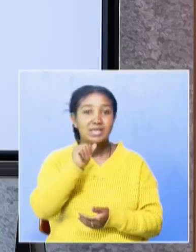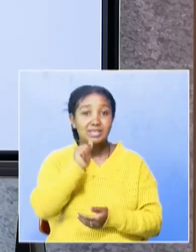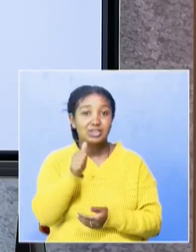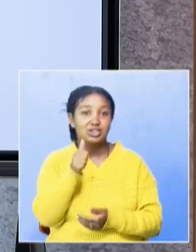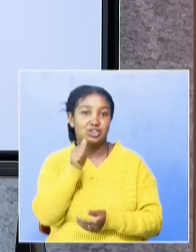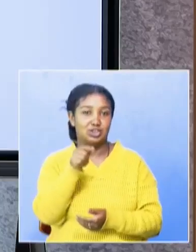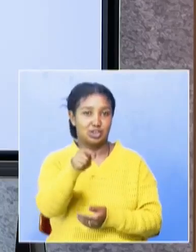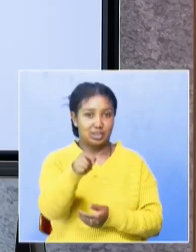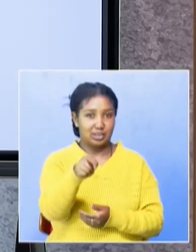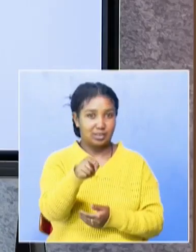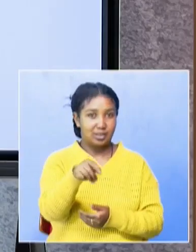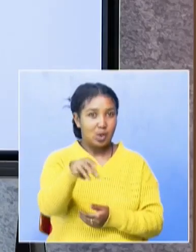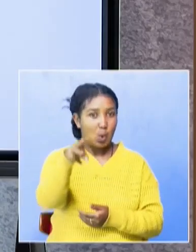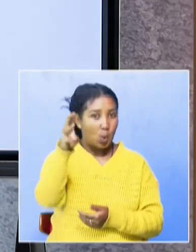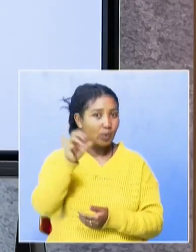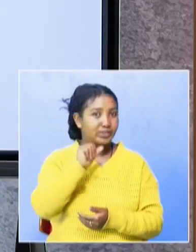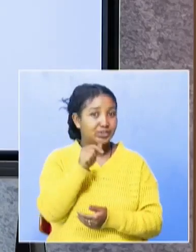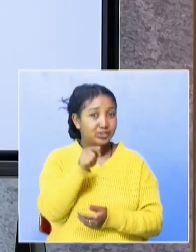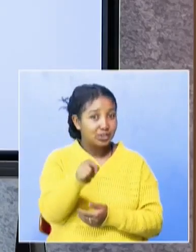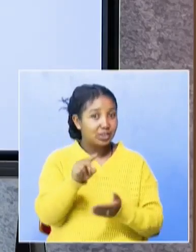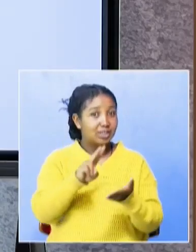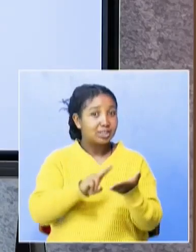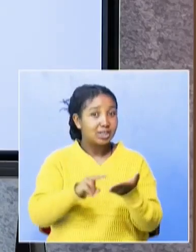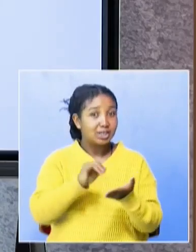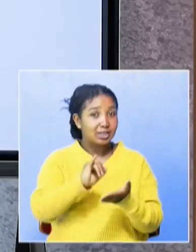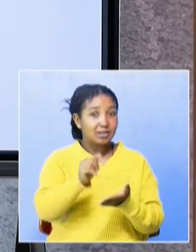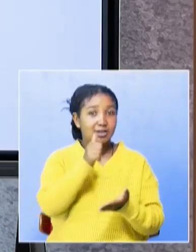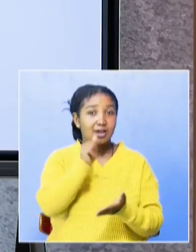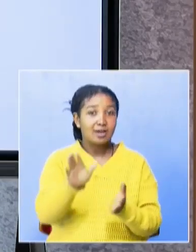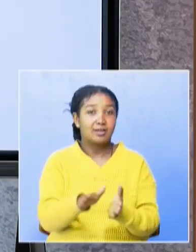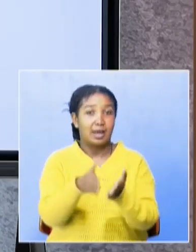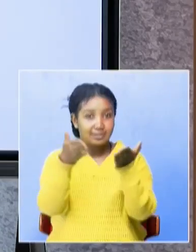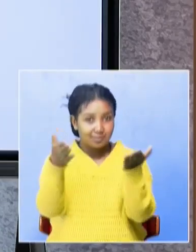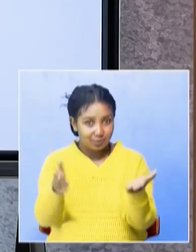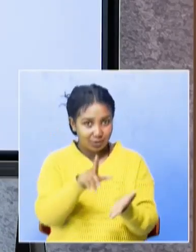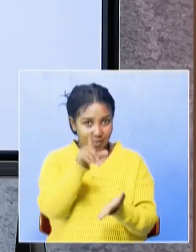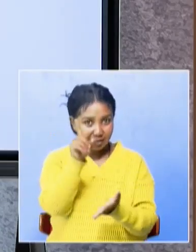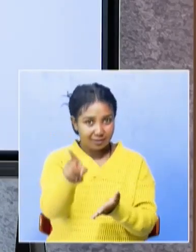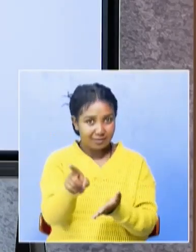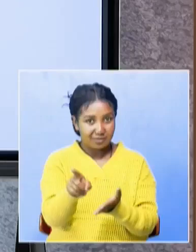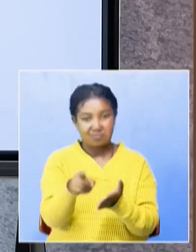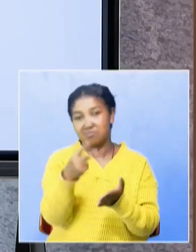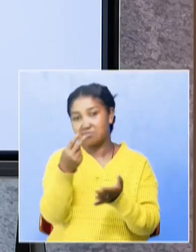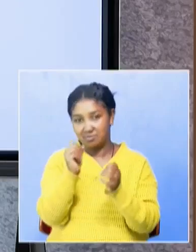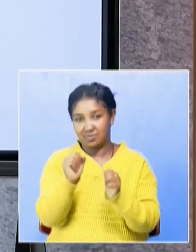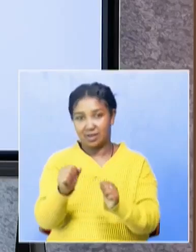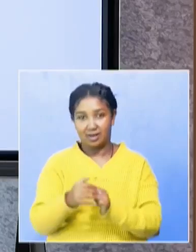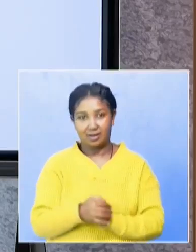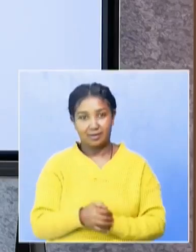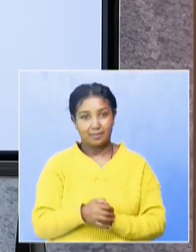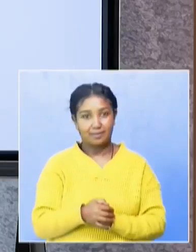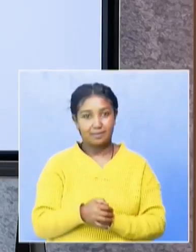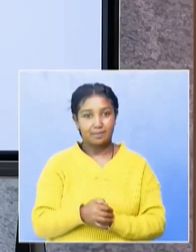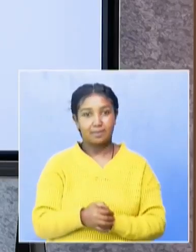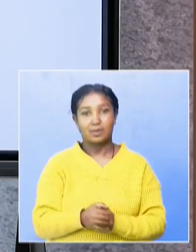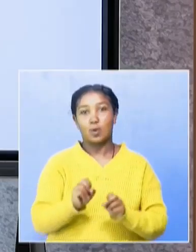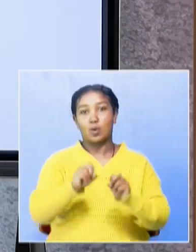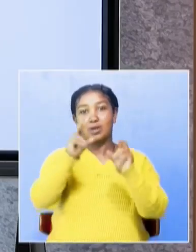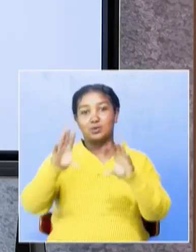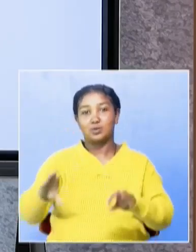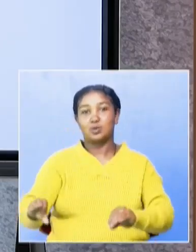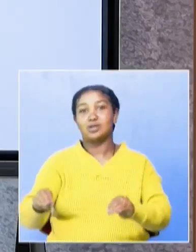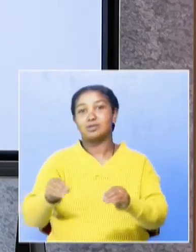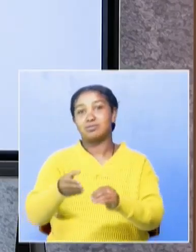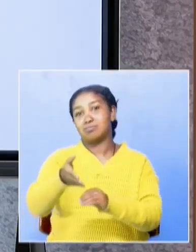she? Okay? Wasn't she reading her textbook? Can be used. Okay, so that's